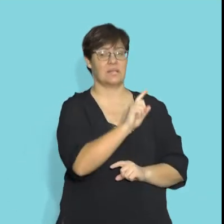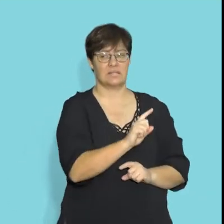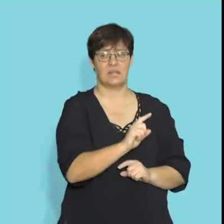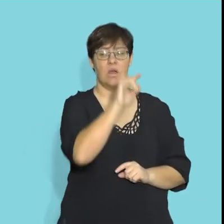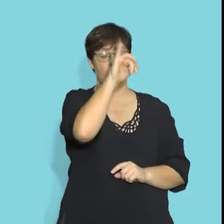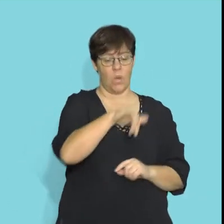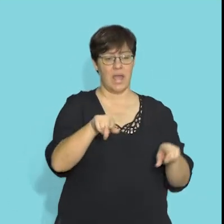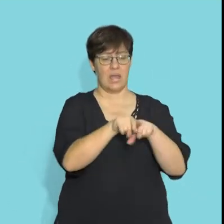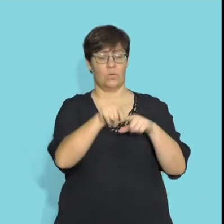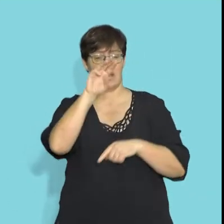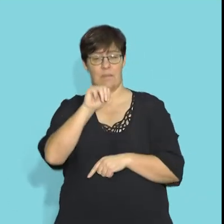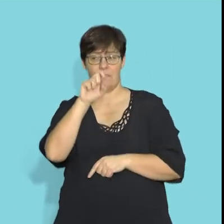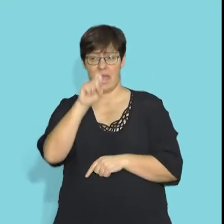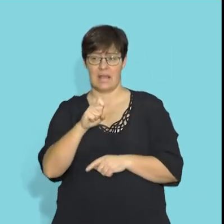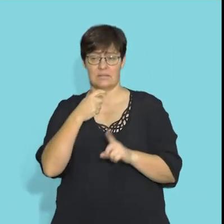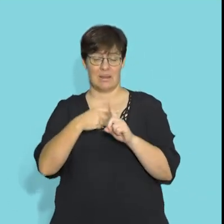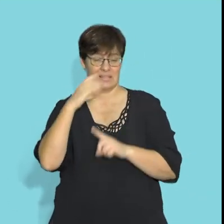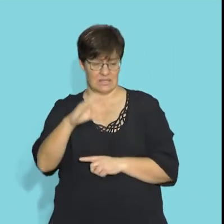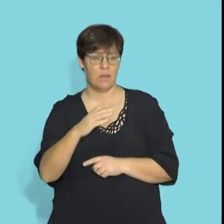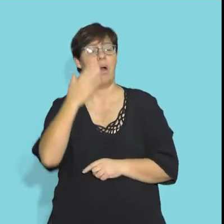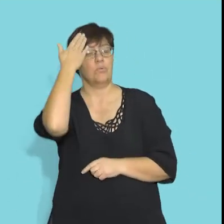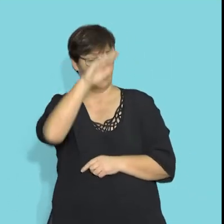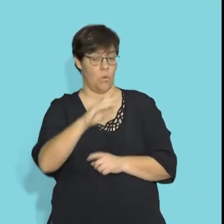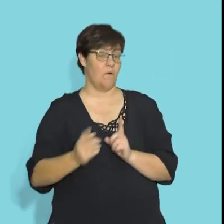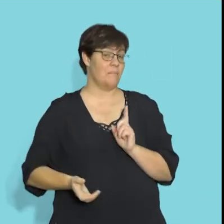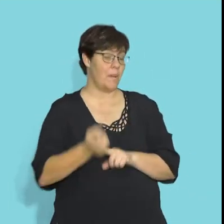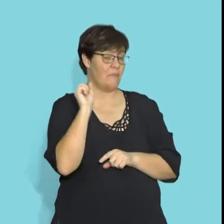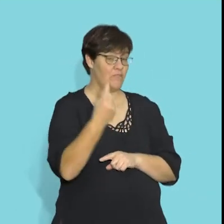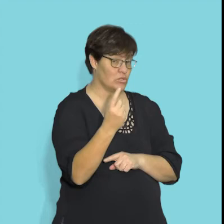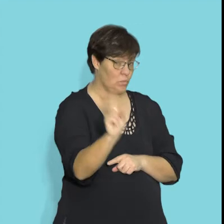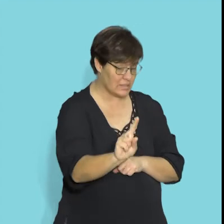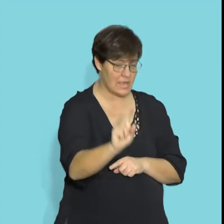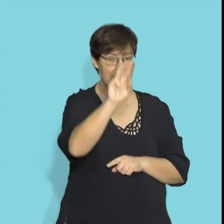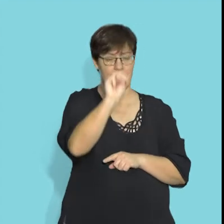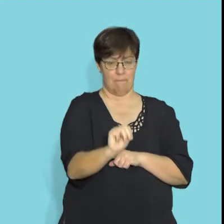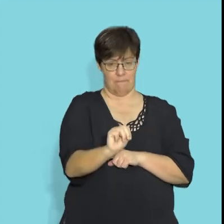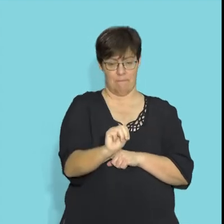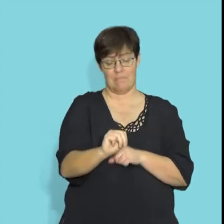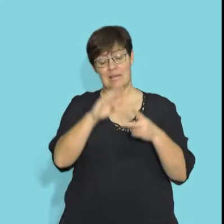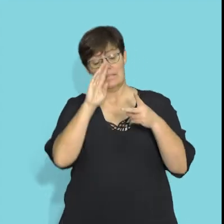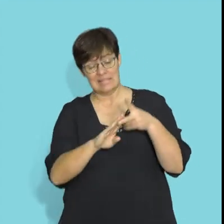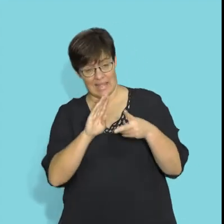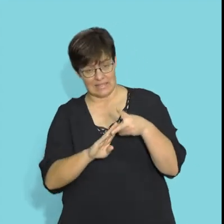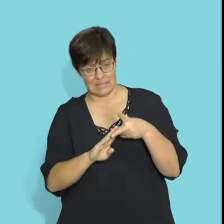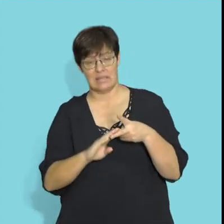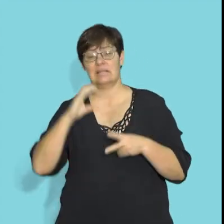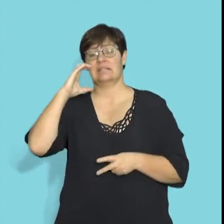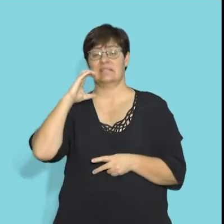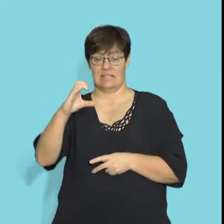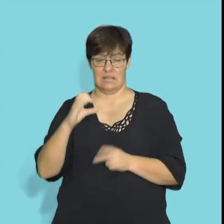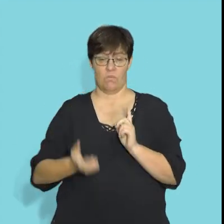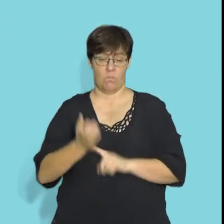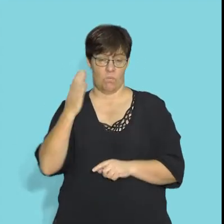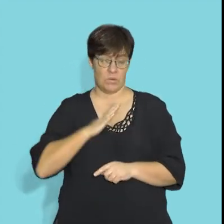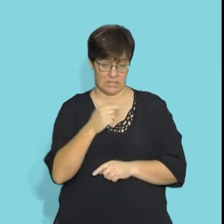m, I need to find the gradient of this line, and secondly I need to find the y cut